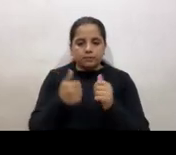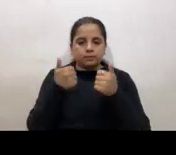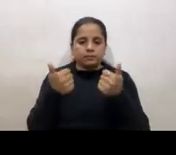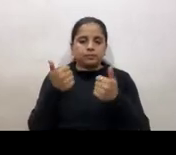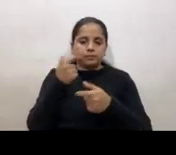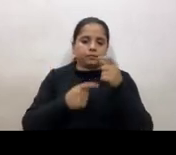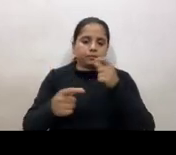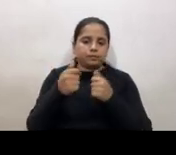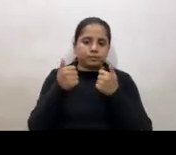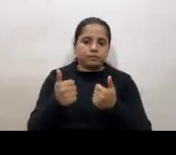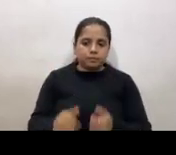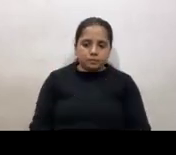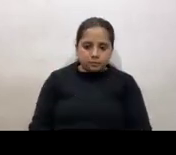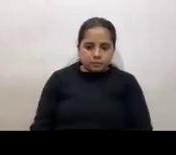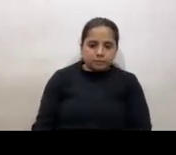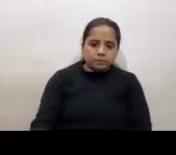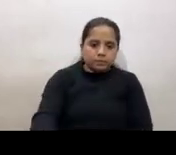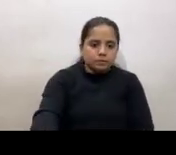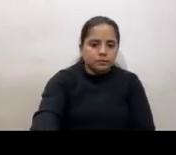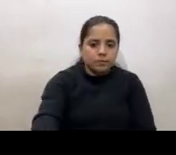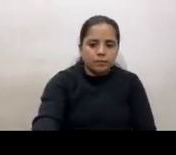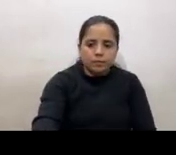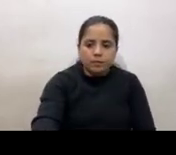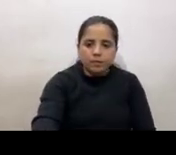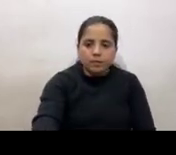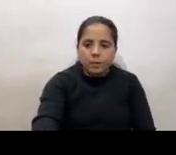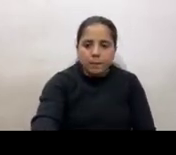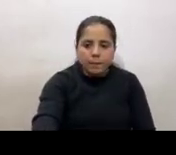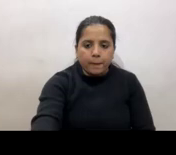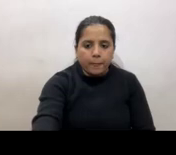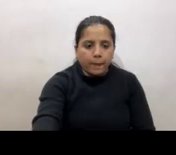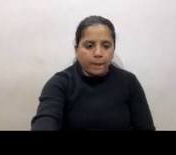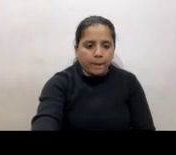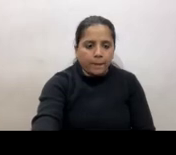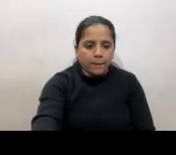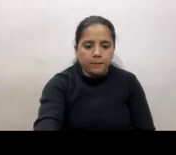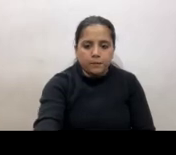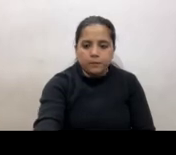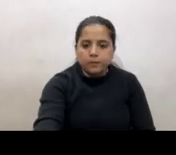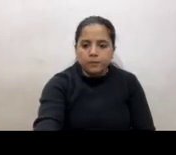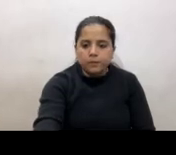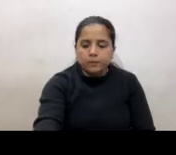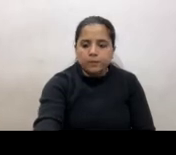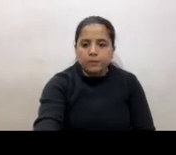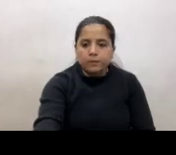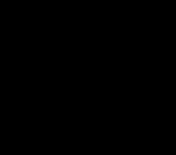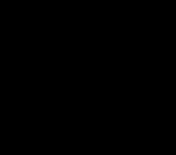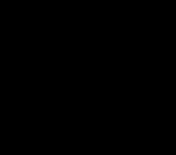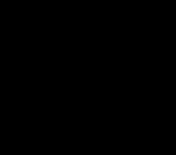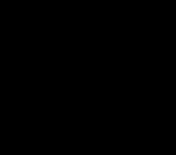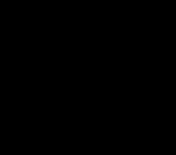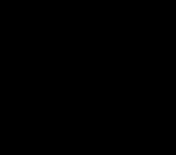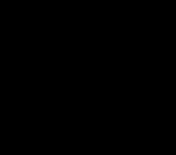Thank you. So we will look at some of the strategies which actually use the components of